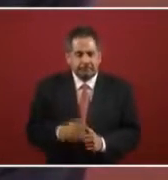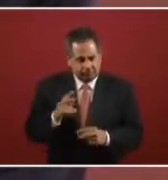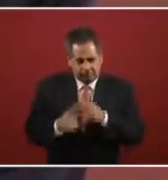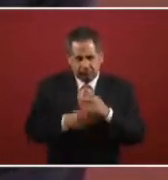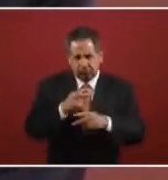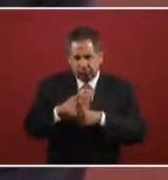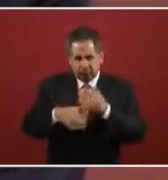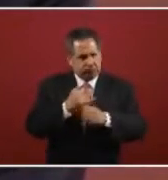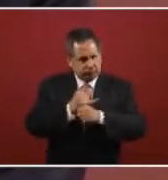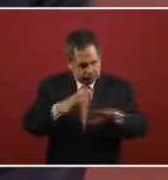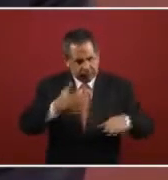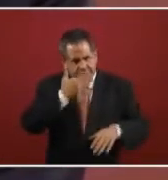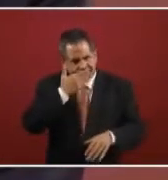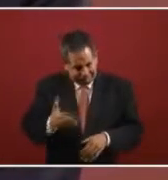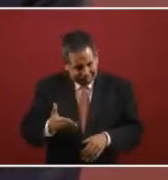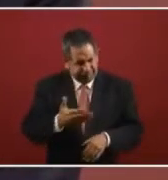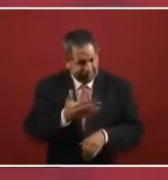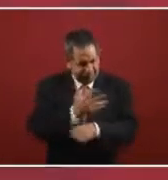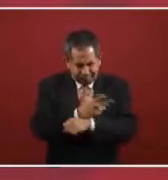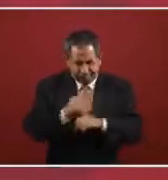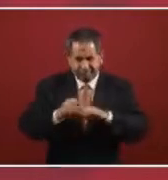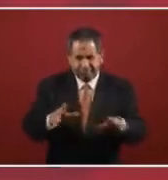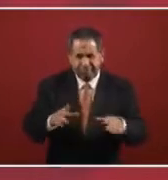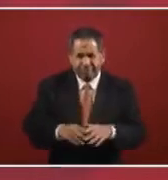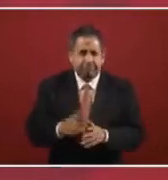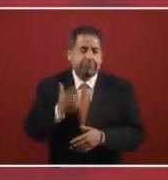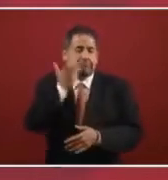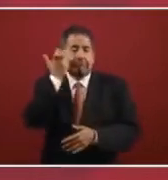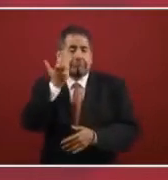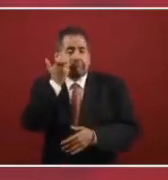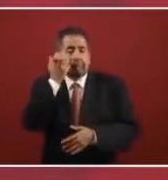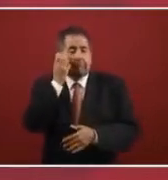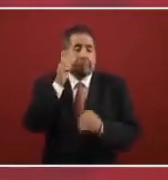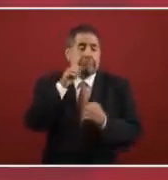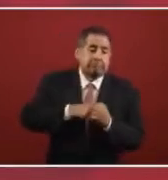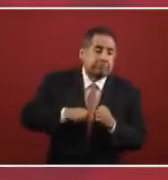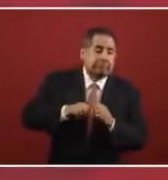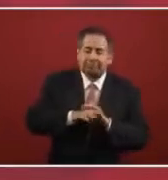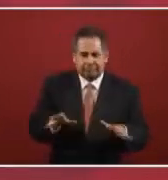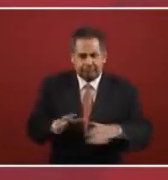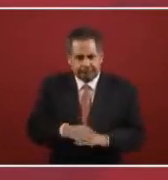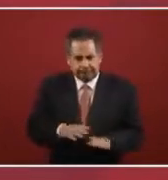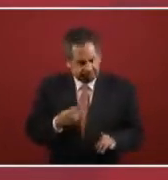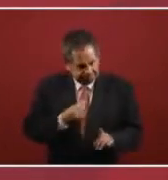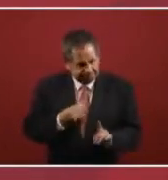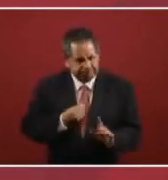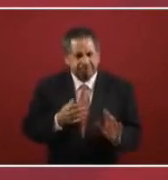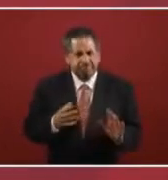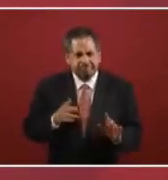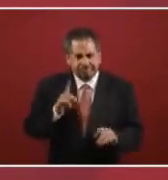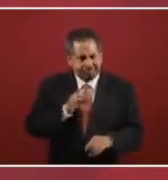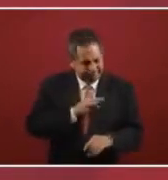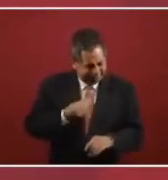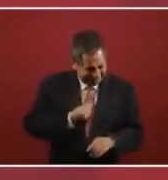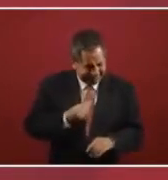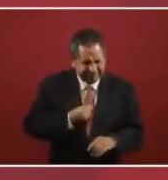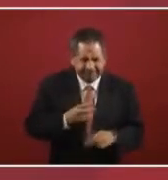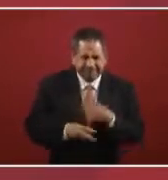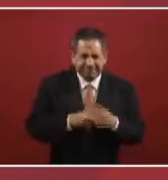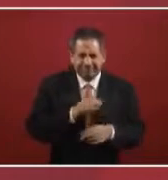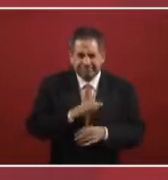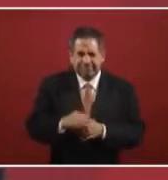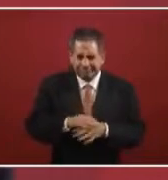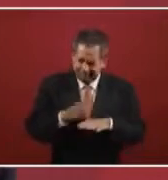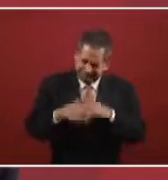Vamos a informar bien. we need to O inform sea, correctly. nada de chantajes. No threats. Y hay que aguantar un poco también. And let's wait a